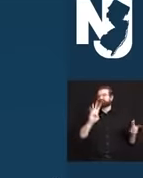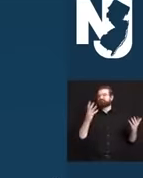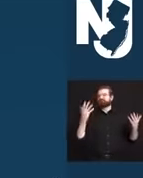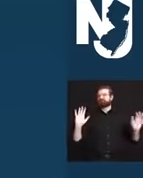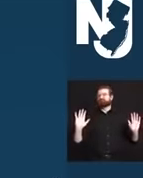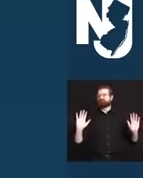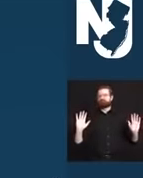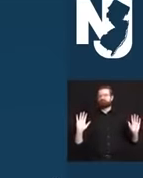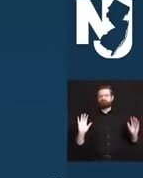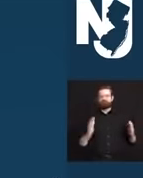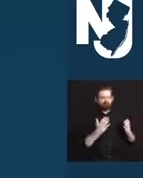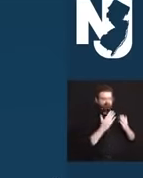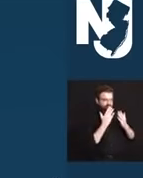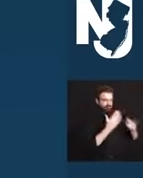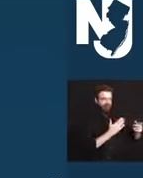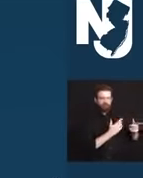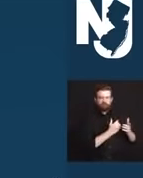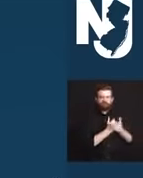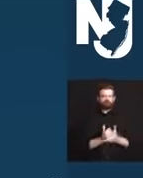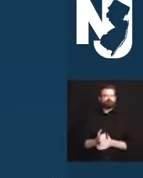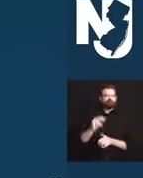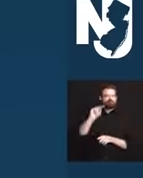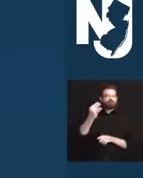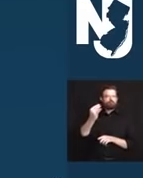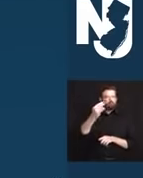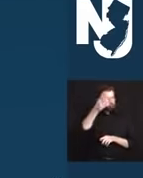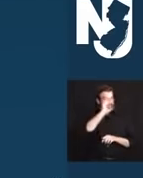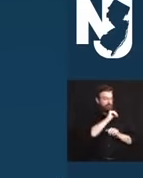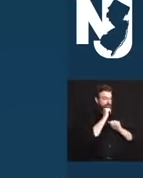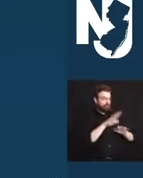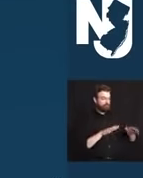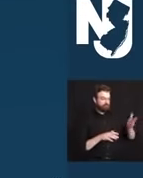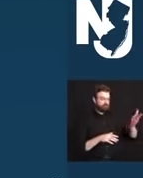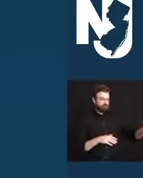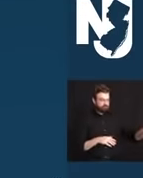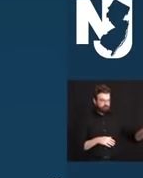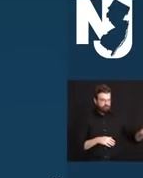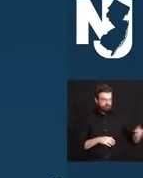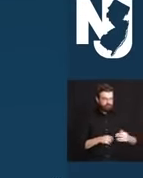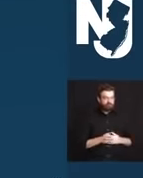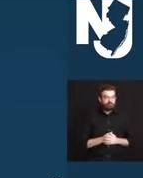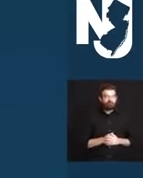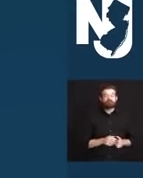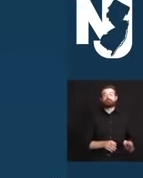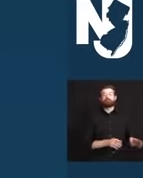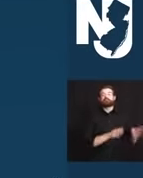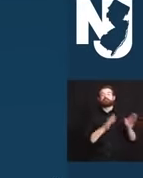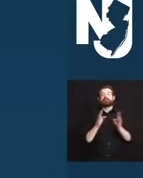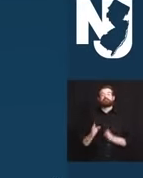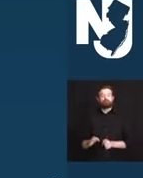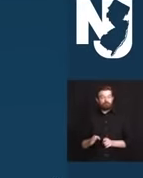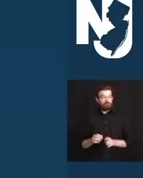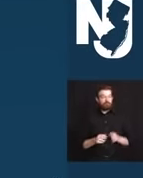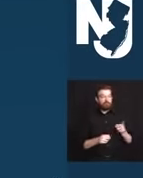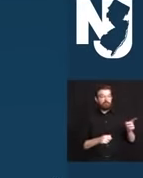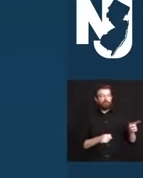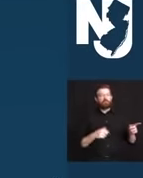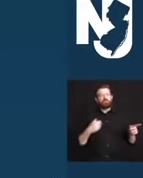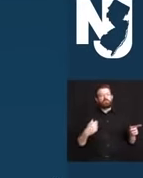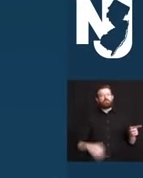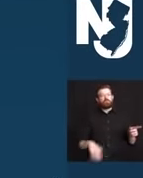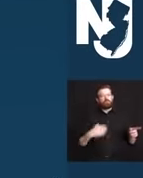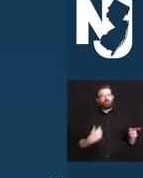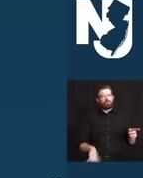service to our state, and may God bless and watch over him. Next. This is a tough one. They're all tough, but this